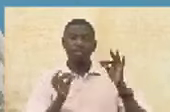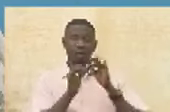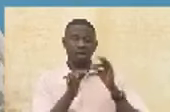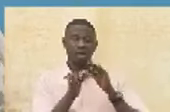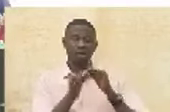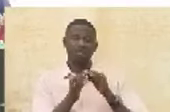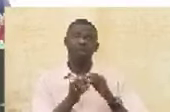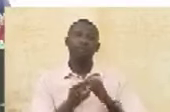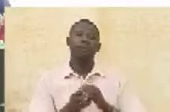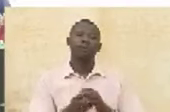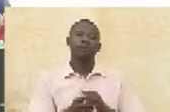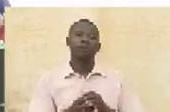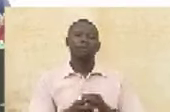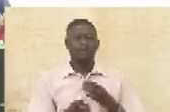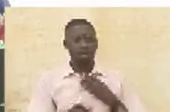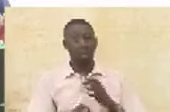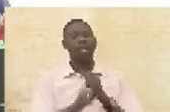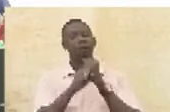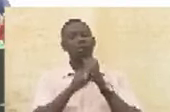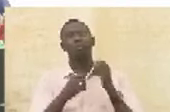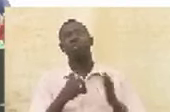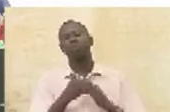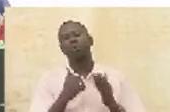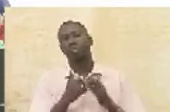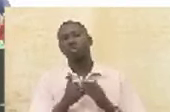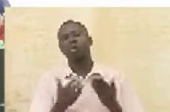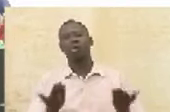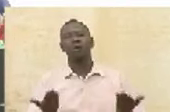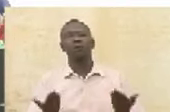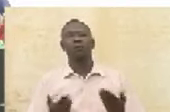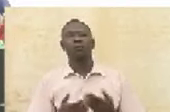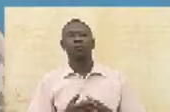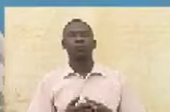rice fields, it helps me a lot.